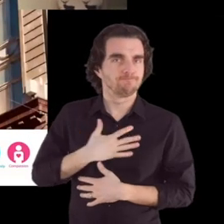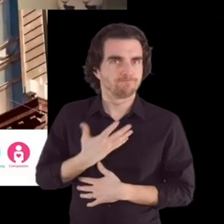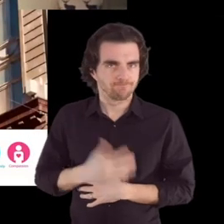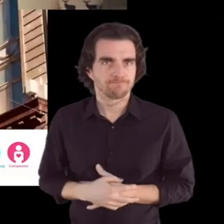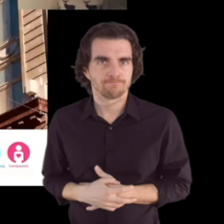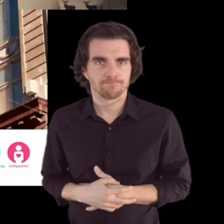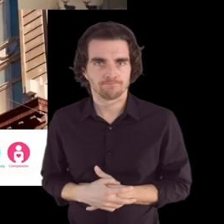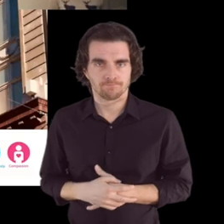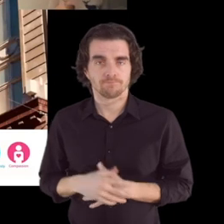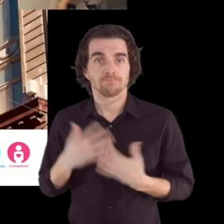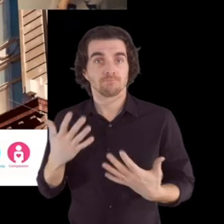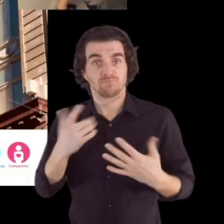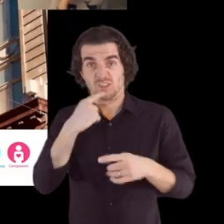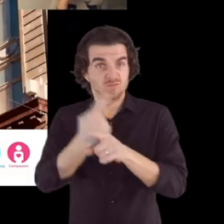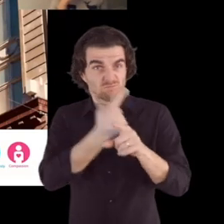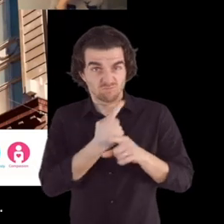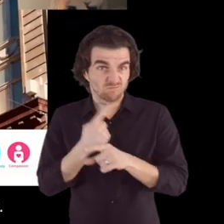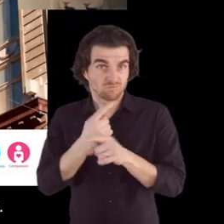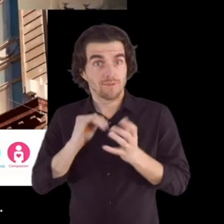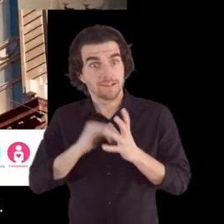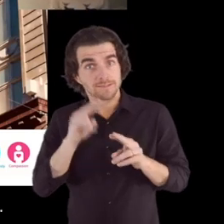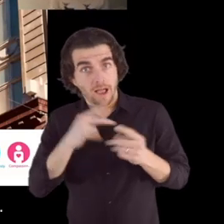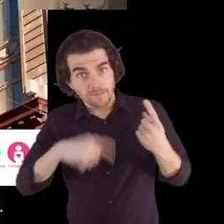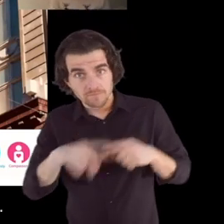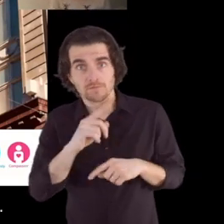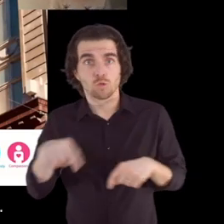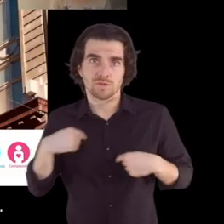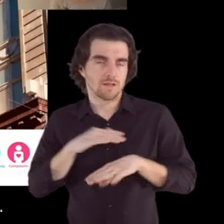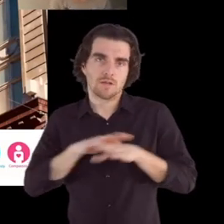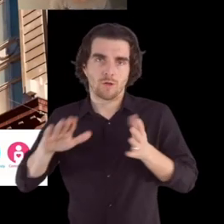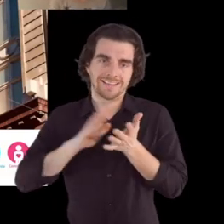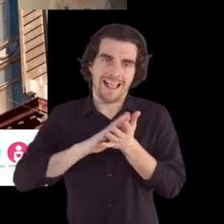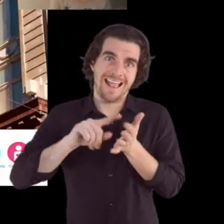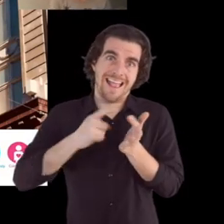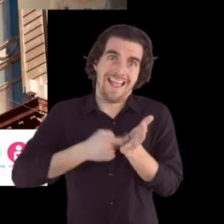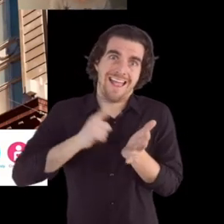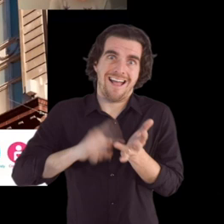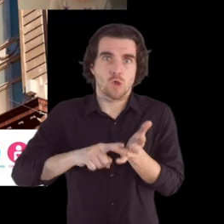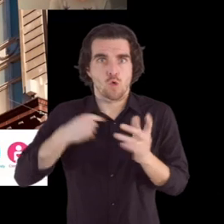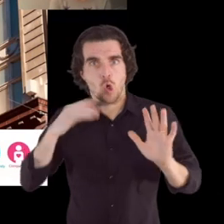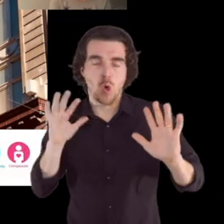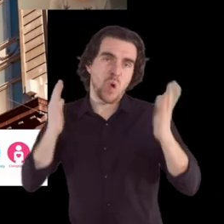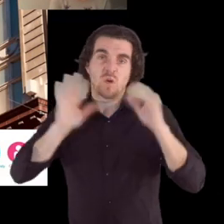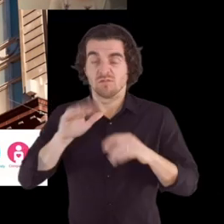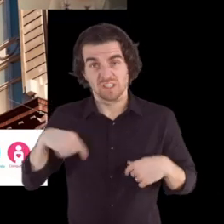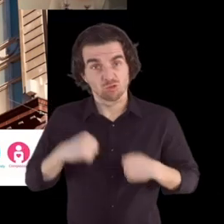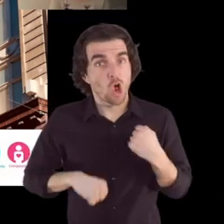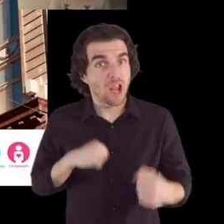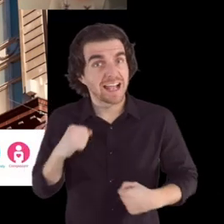So some of, as I say, the conversations are that, staff are saying we're not heroes, we're struggling too. And I think that